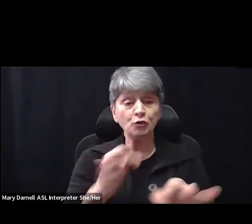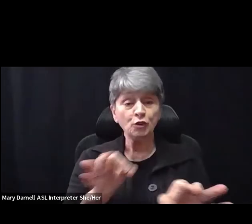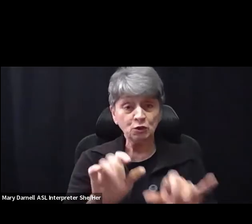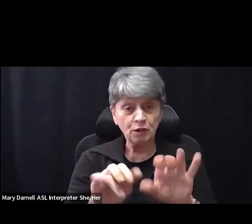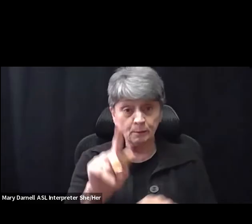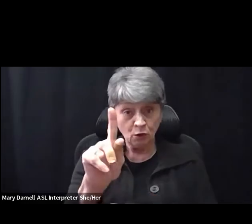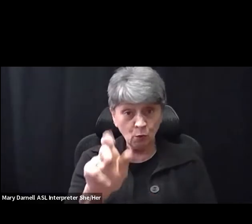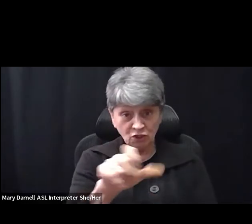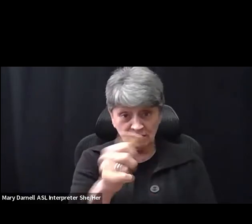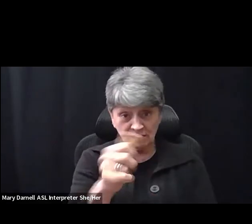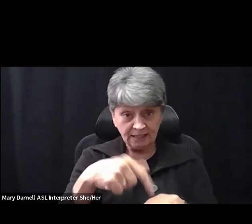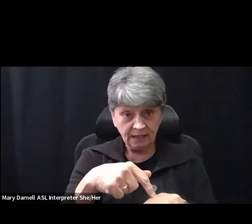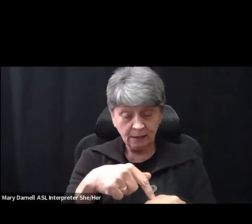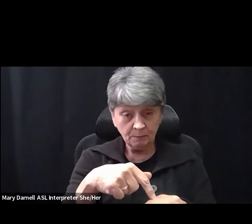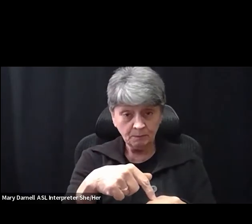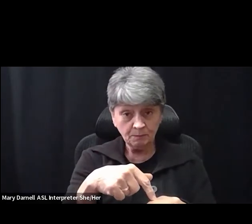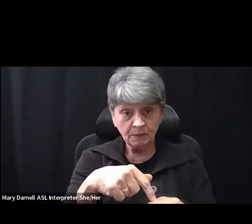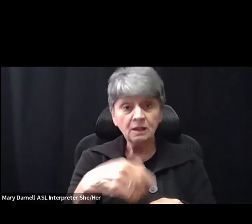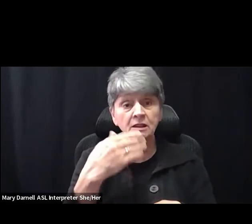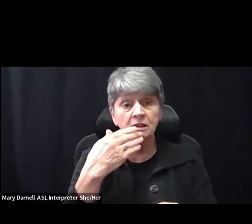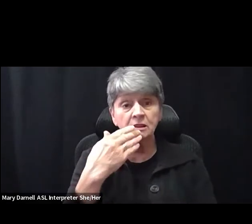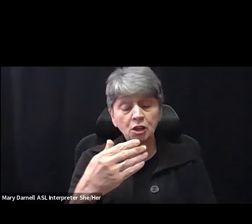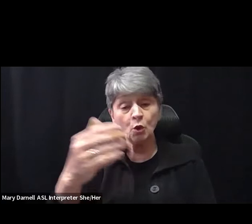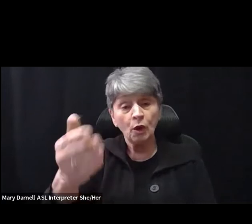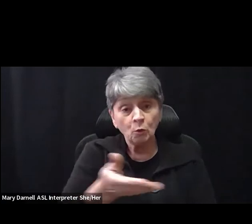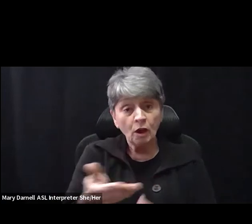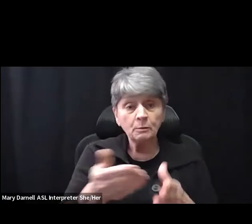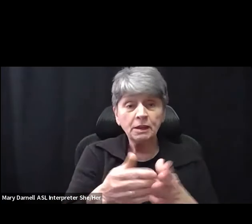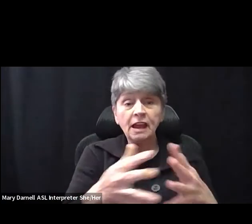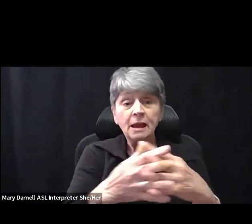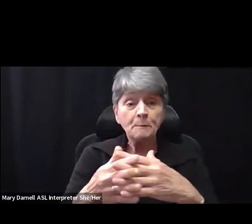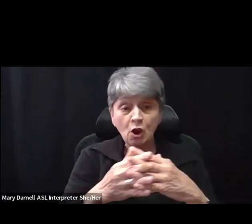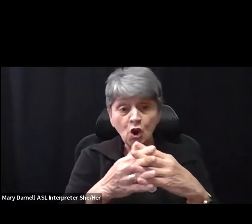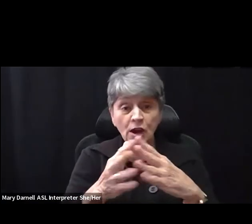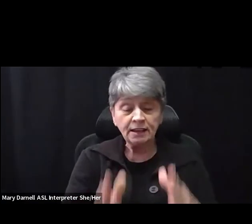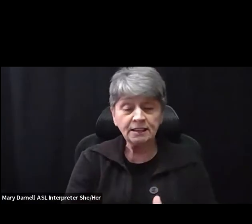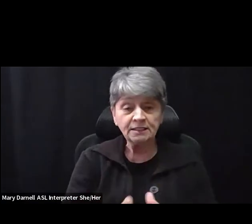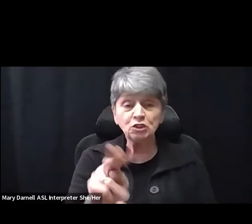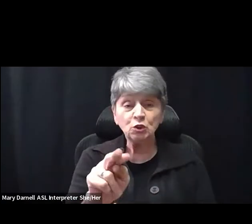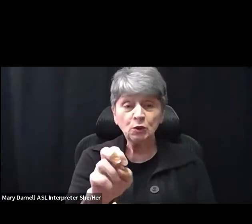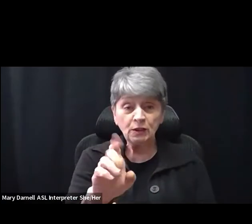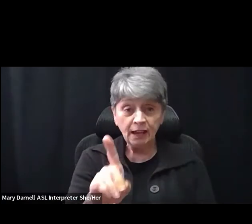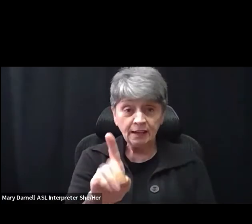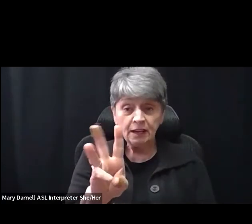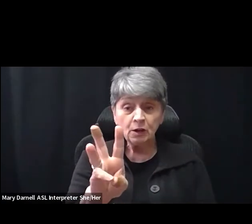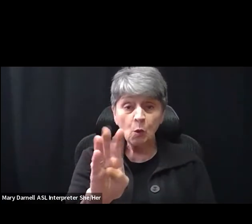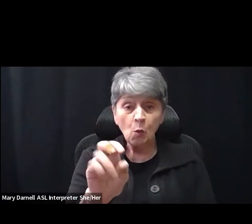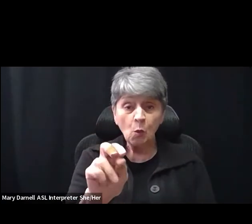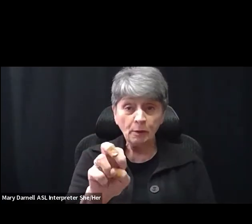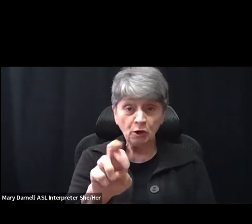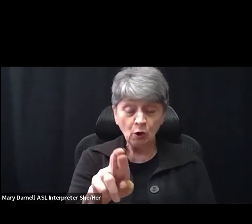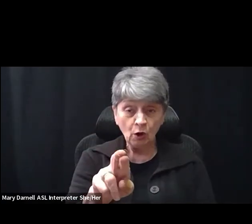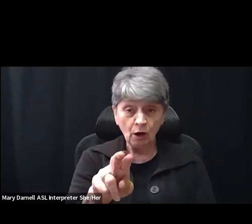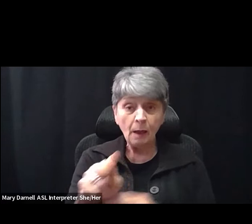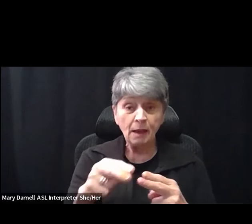All right, so again, thank you and welcome again to Americans United's webinar briefing about this case. For those of